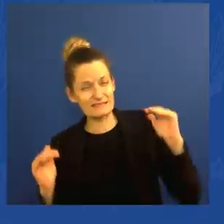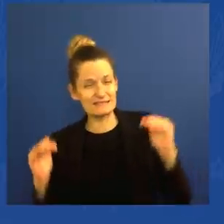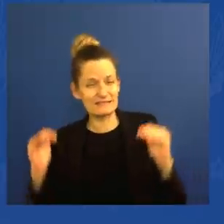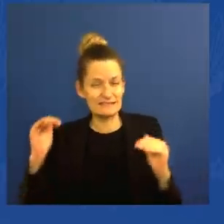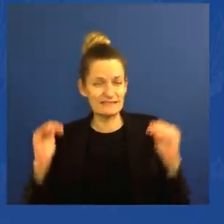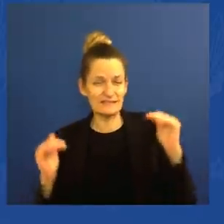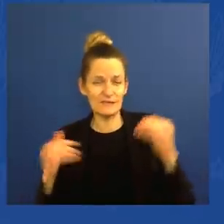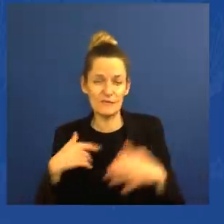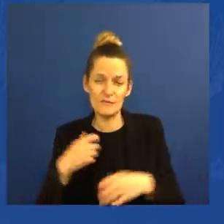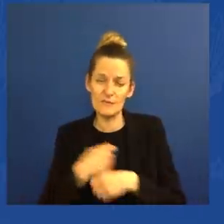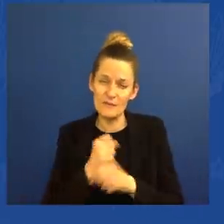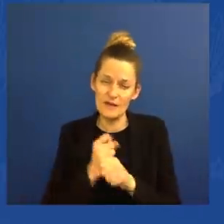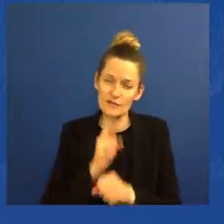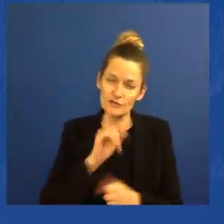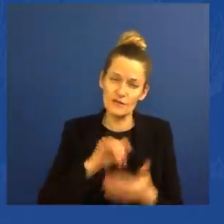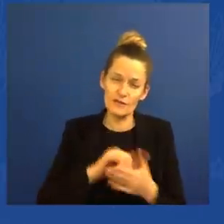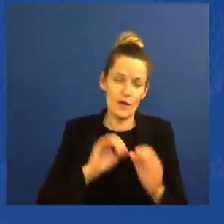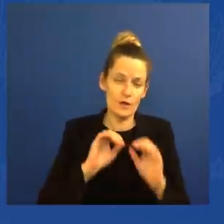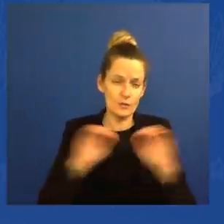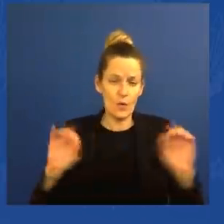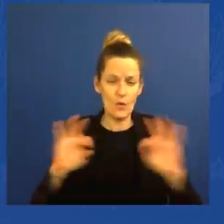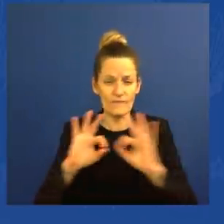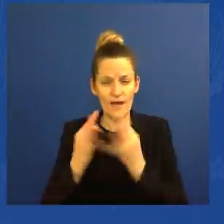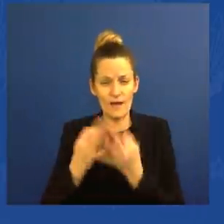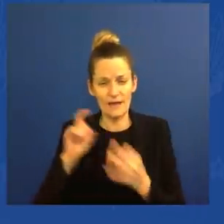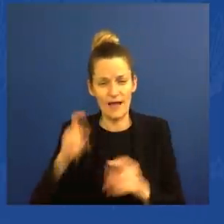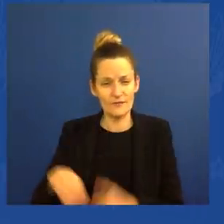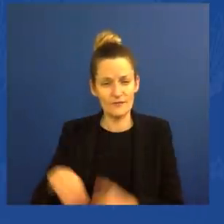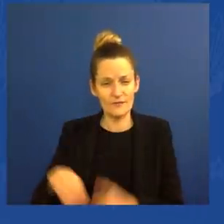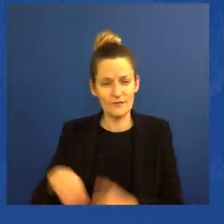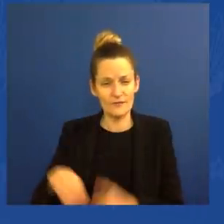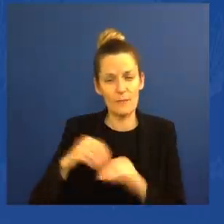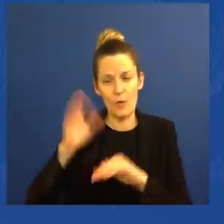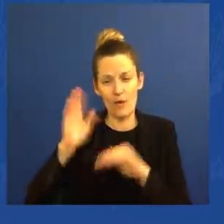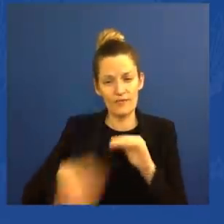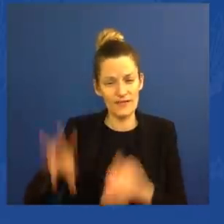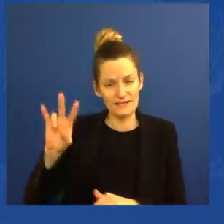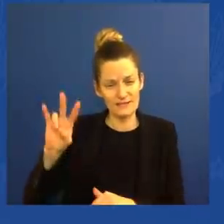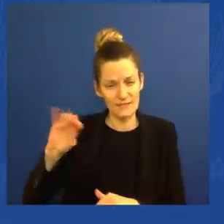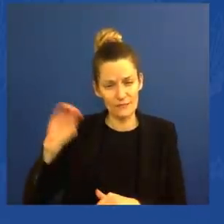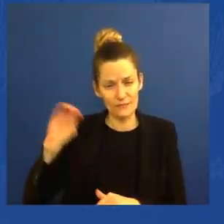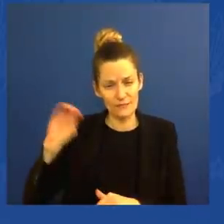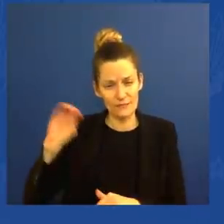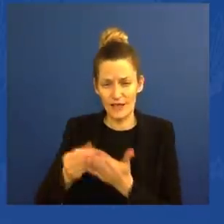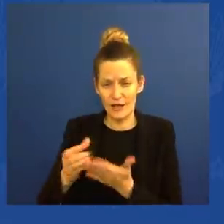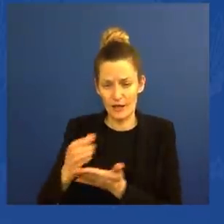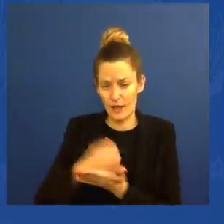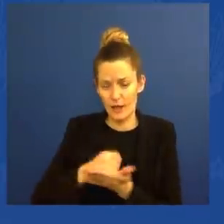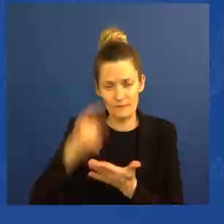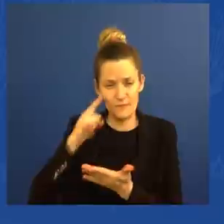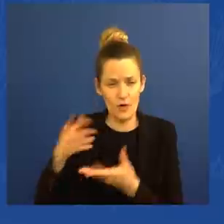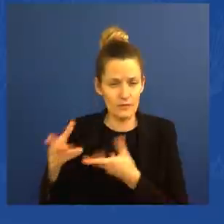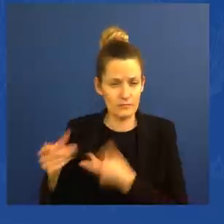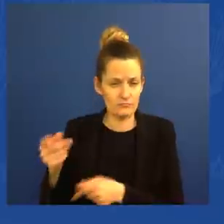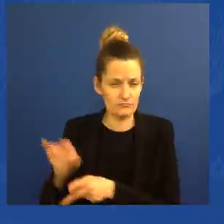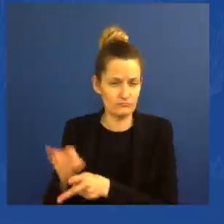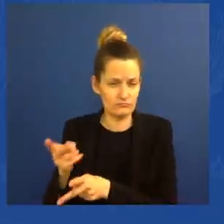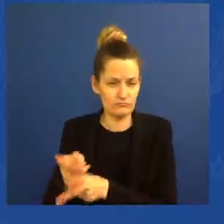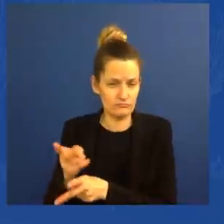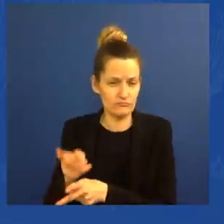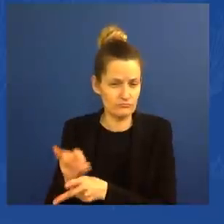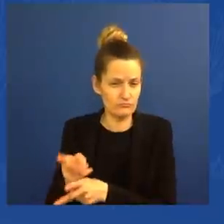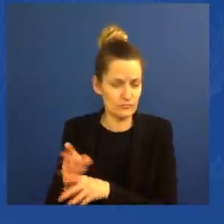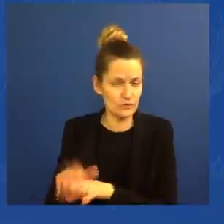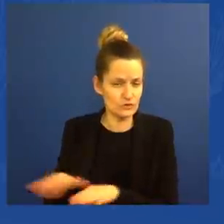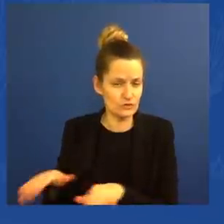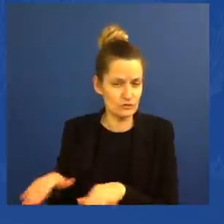care. There are over 200,000